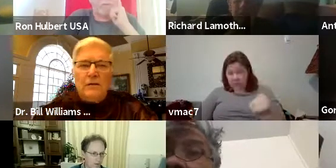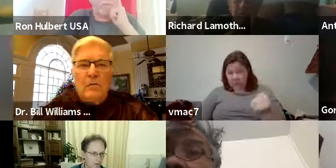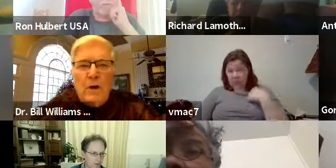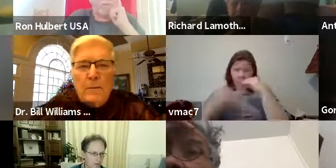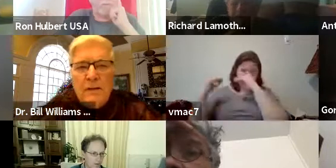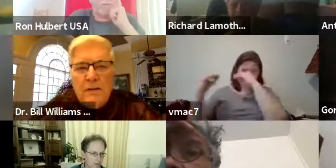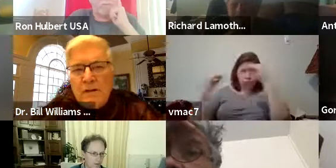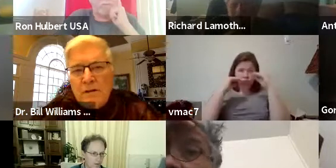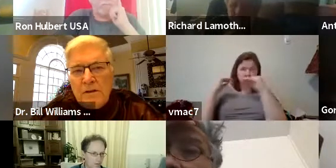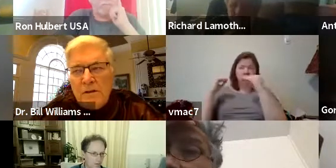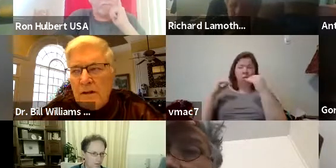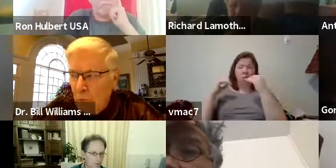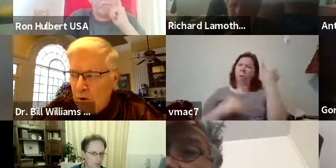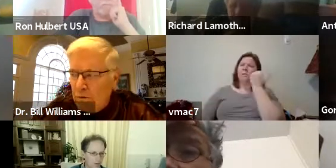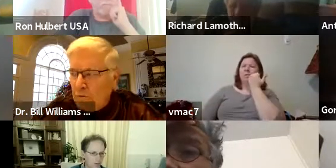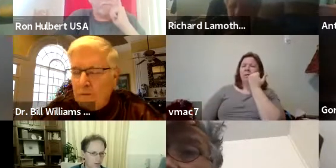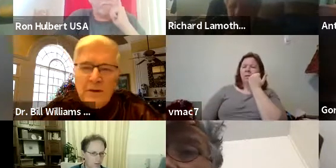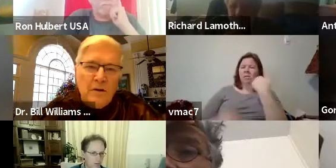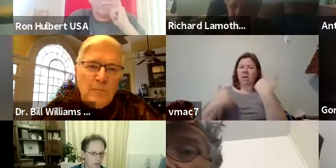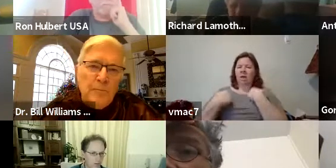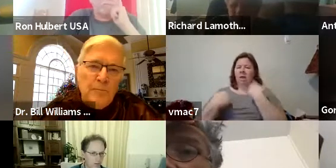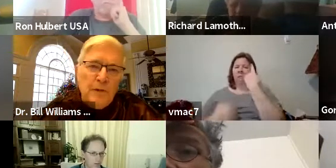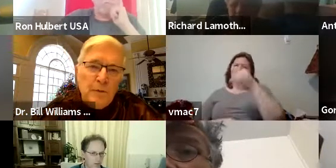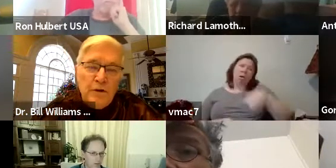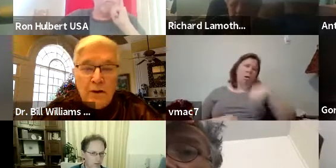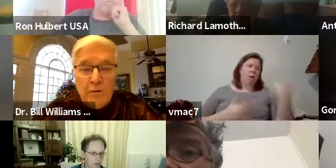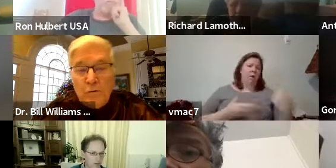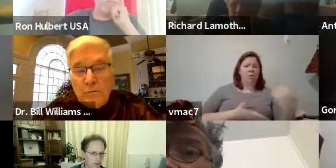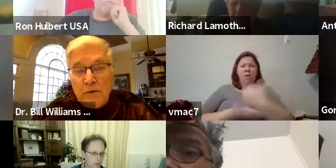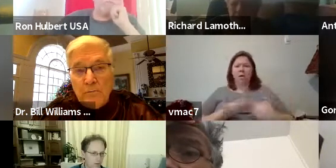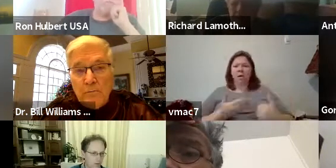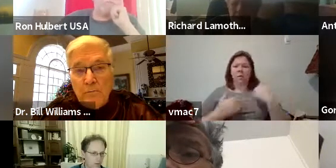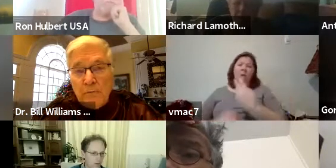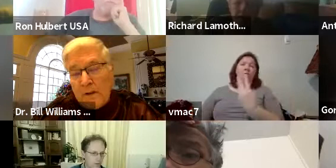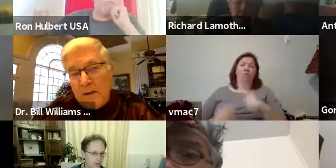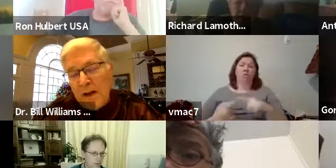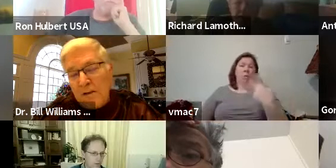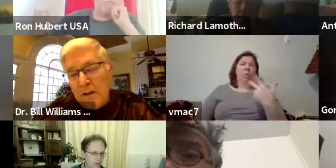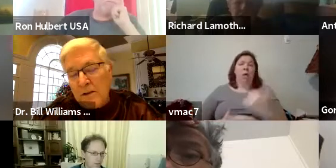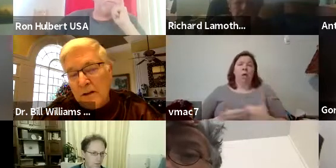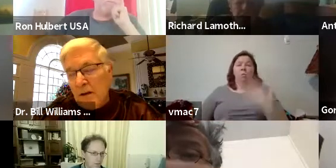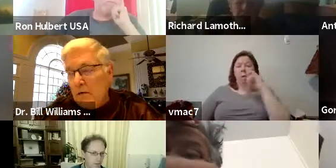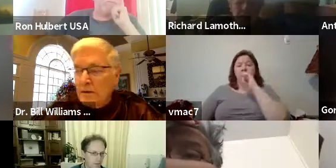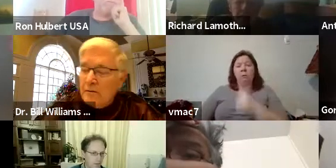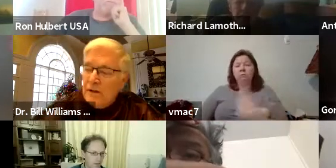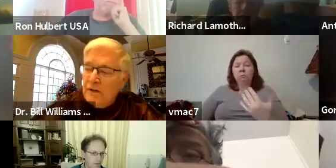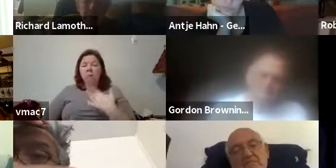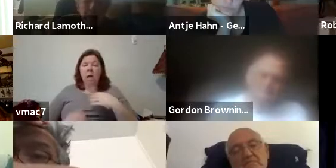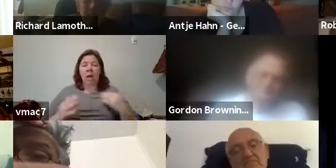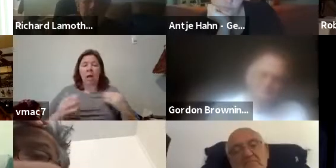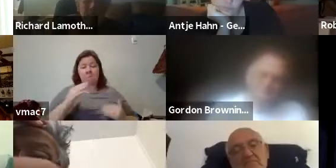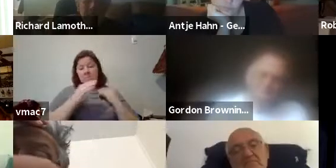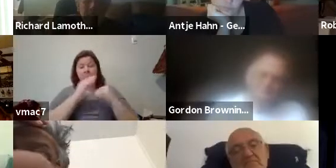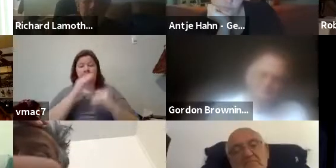teaching why be a dentist and have one source of income when you could have two or three. And I maximized that out in